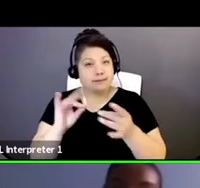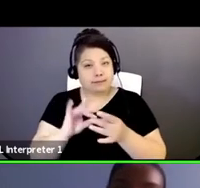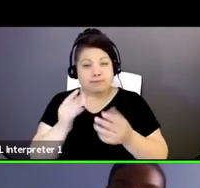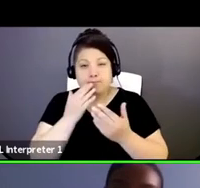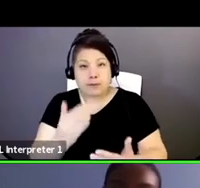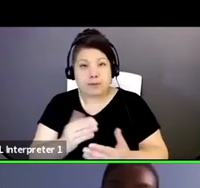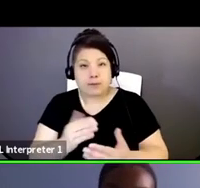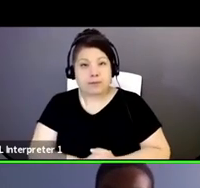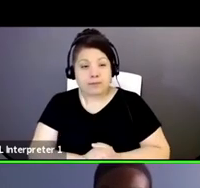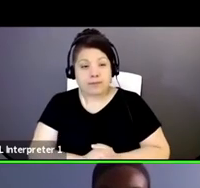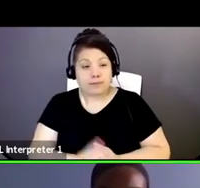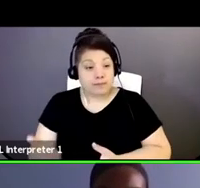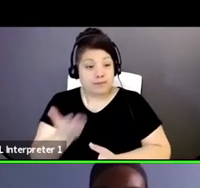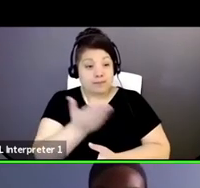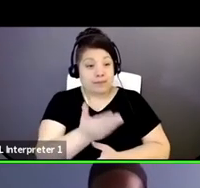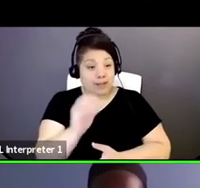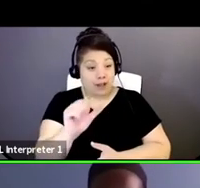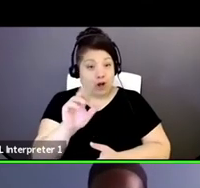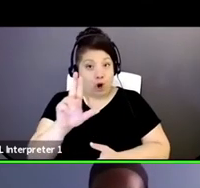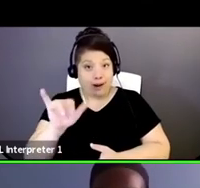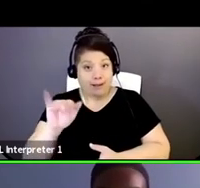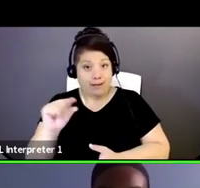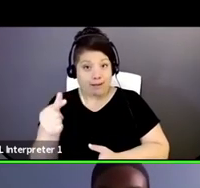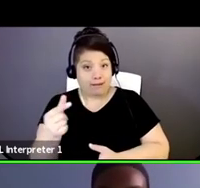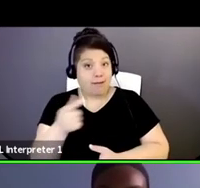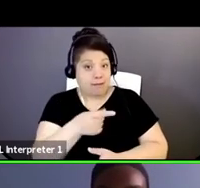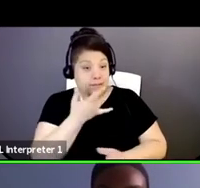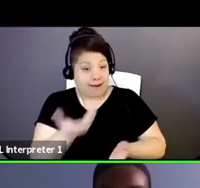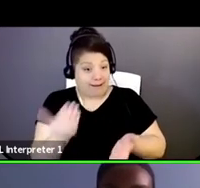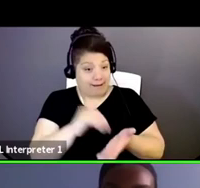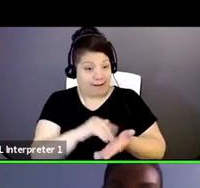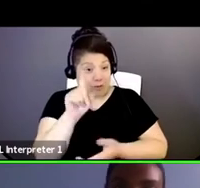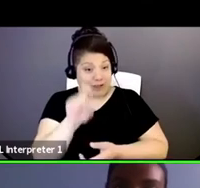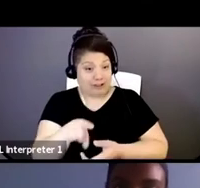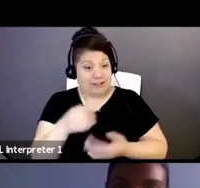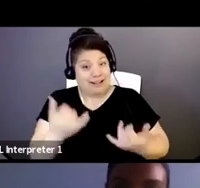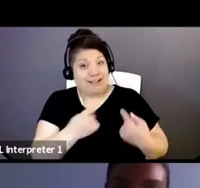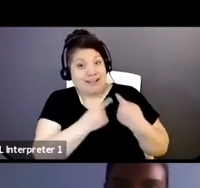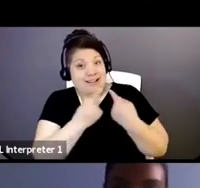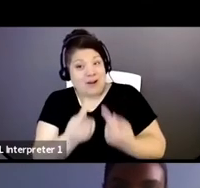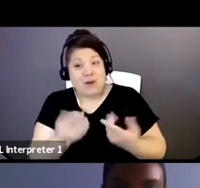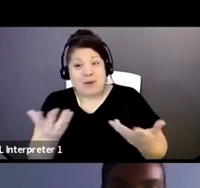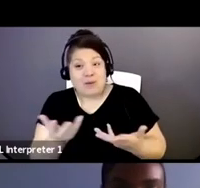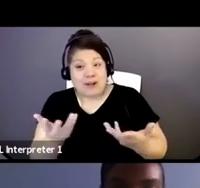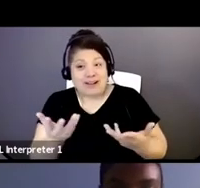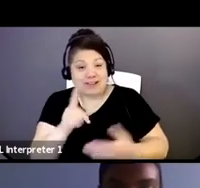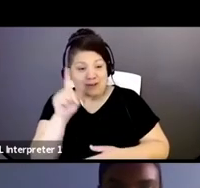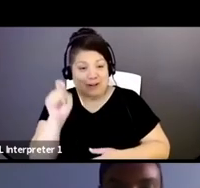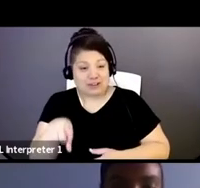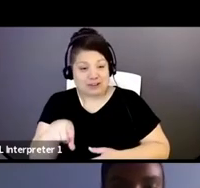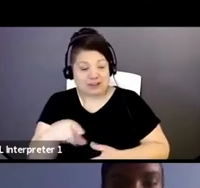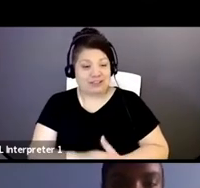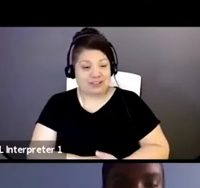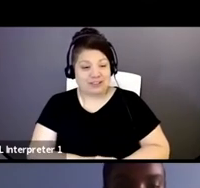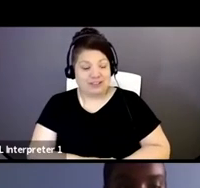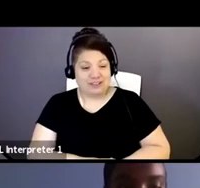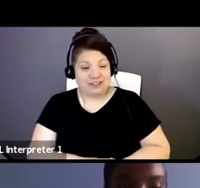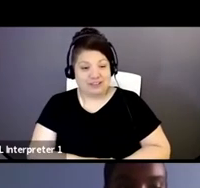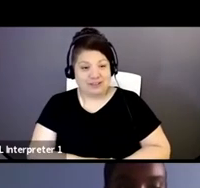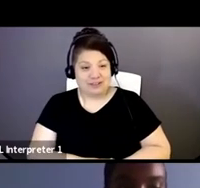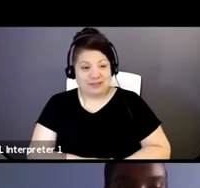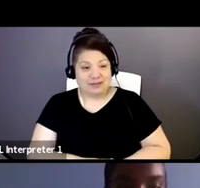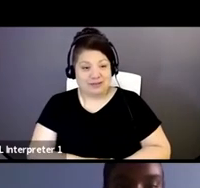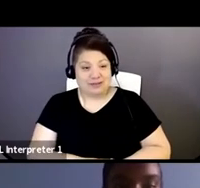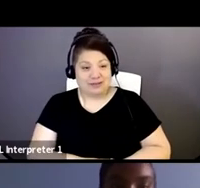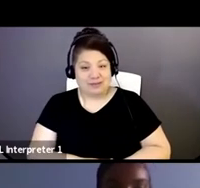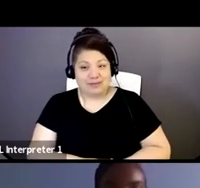Carling, would you like me to repeat the question? Because we've been talking for a little while. No, I was good. Okay, great.